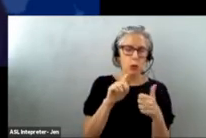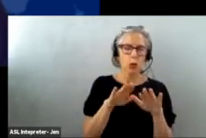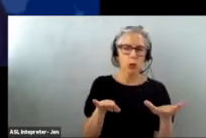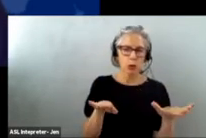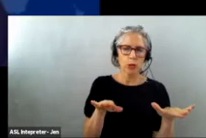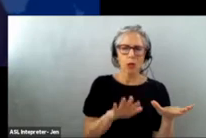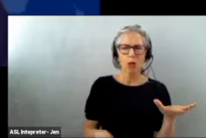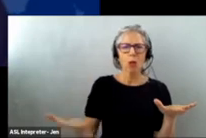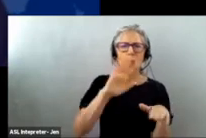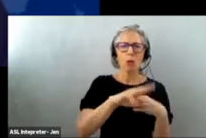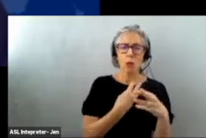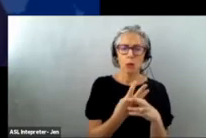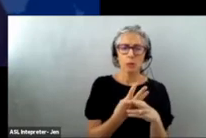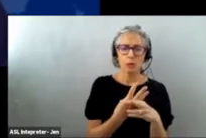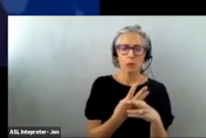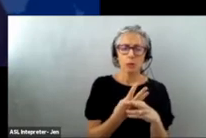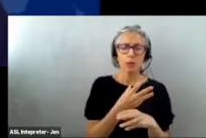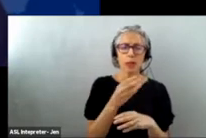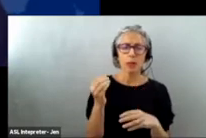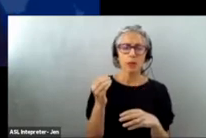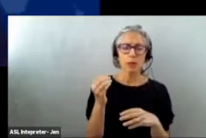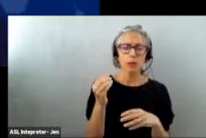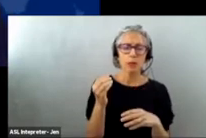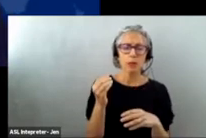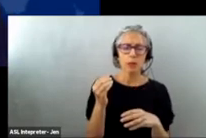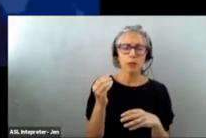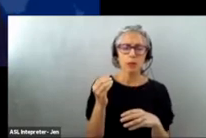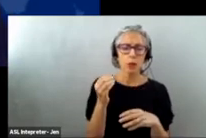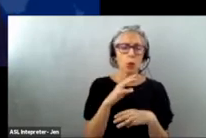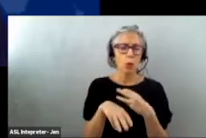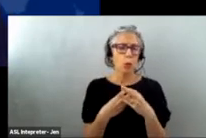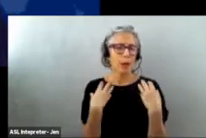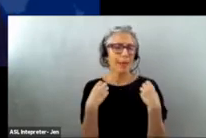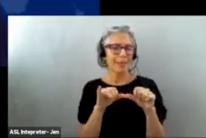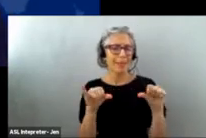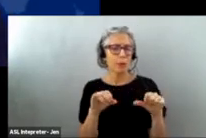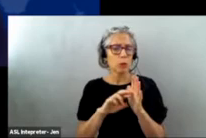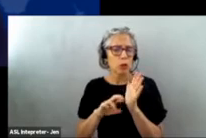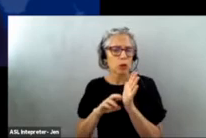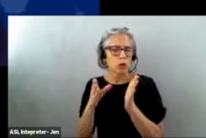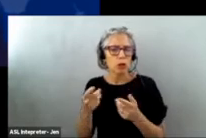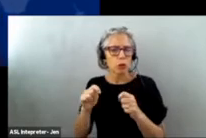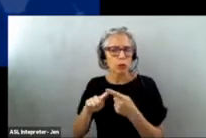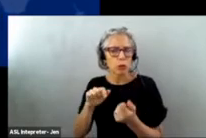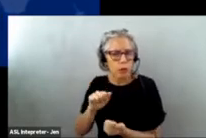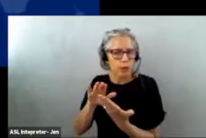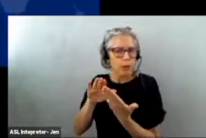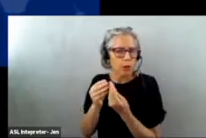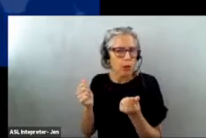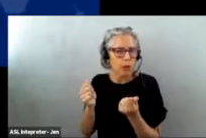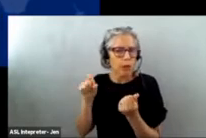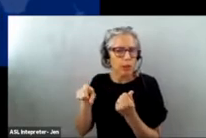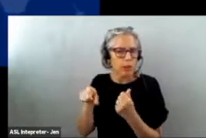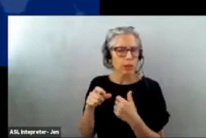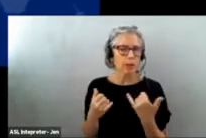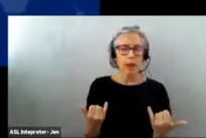around the world with disabilities, and also how global health systems and researchers are working to address those needs. What we're